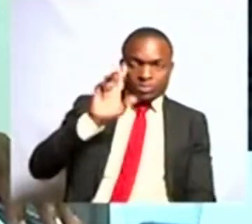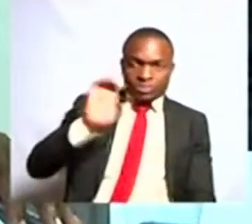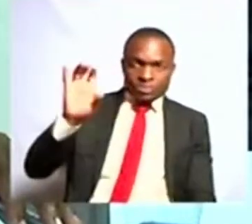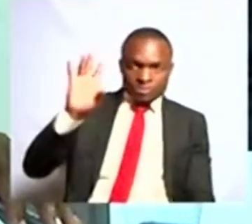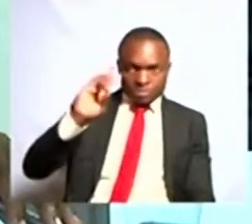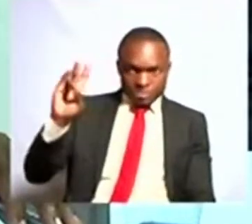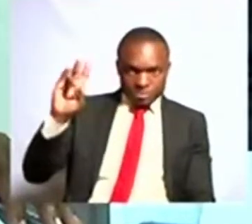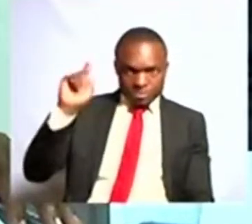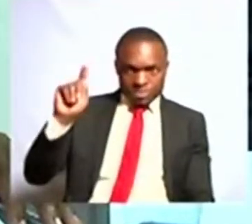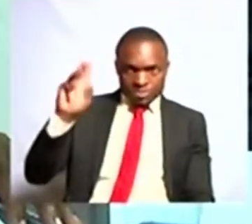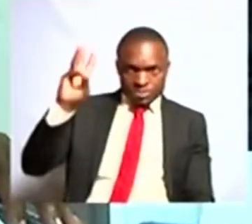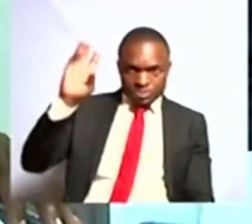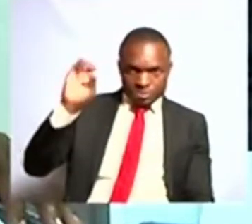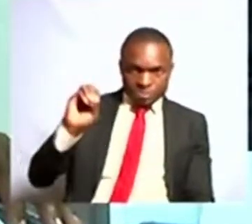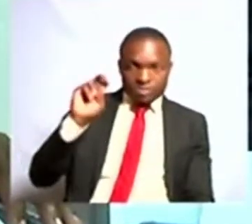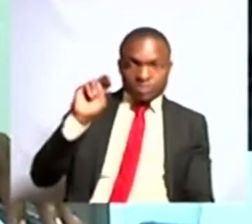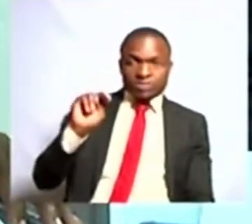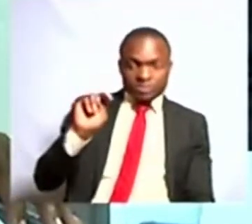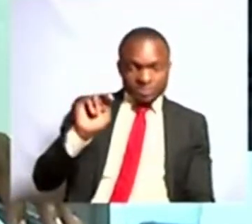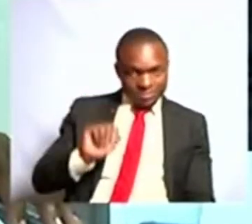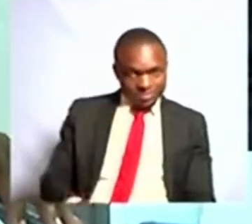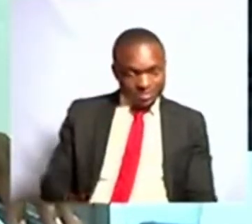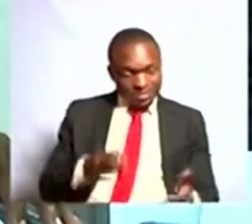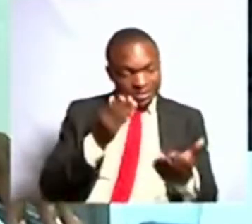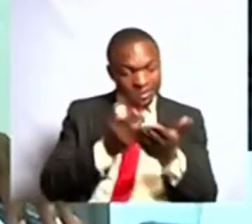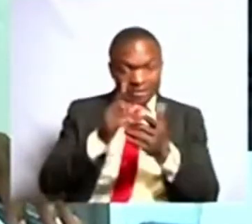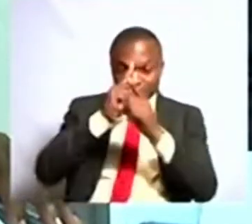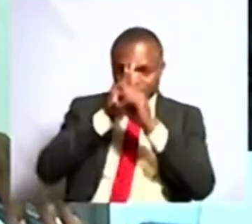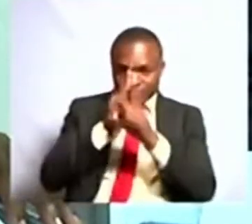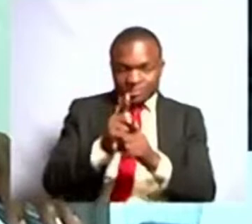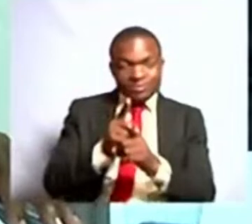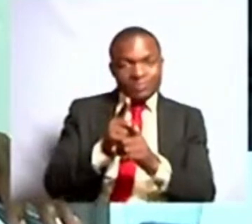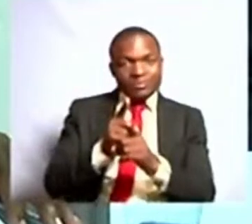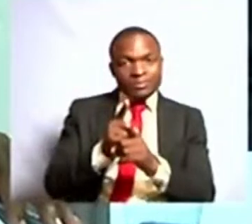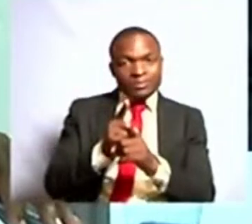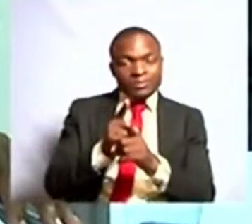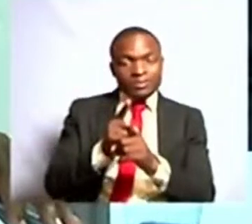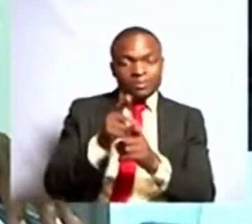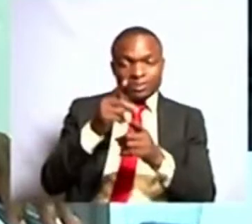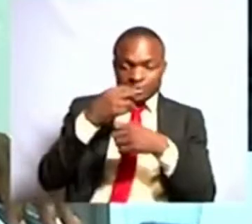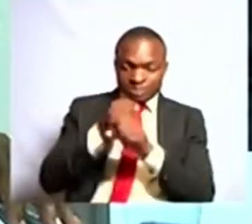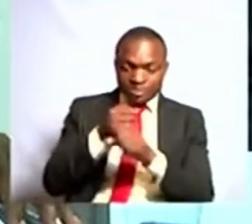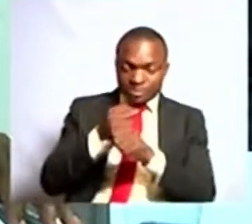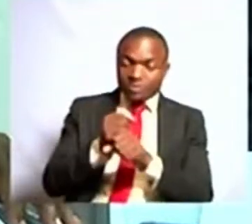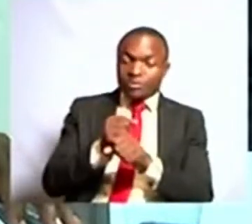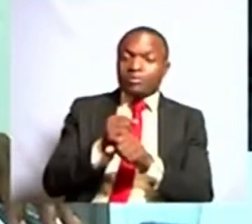1,112,177 kwacha 16 ngwe. This decision has been necessitated by the